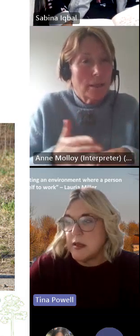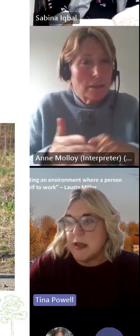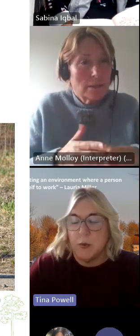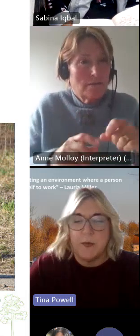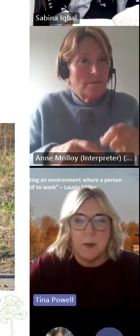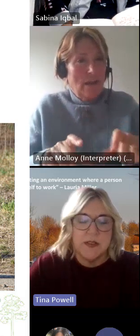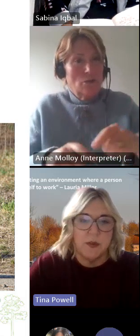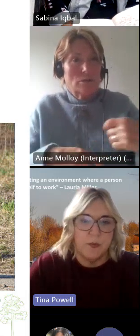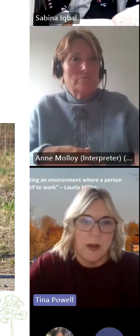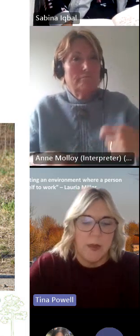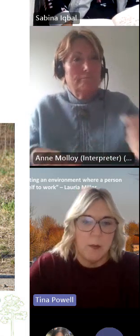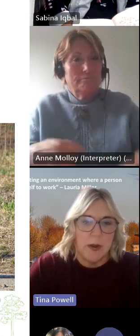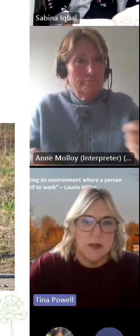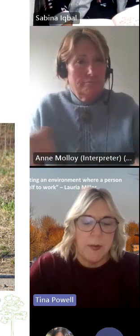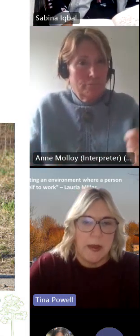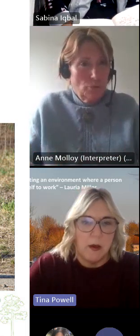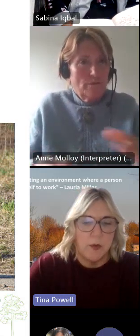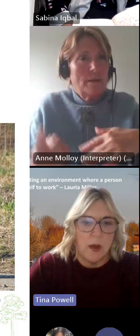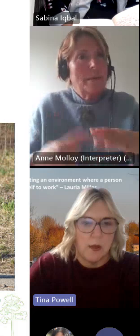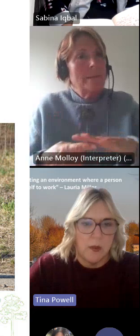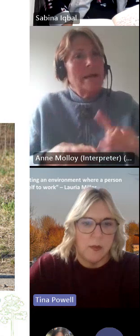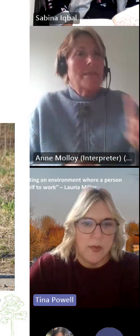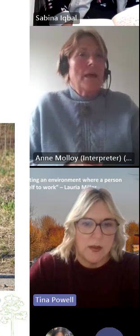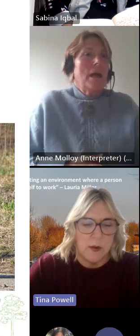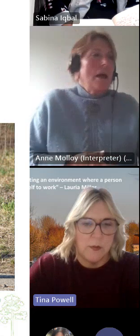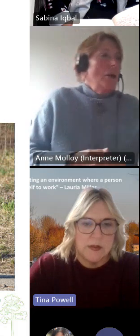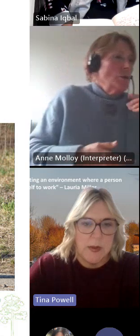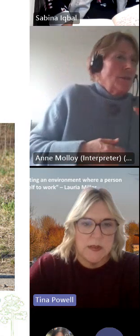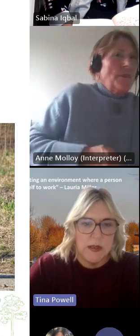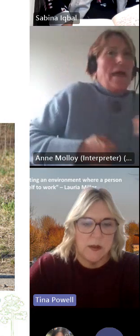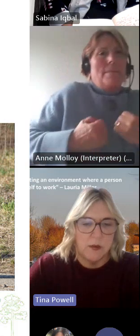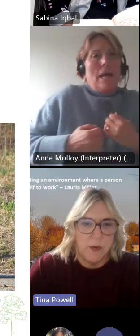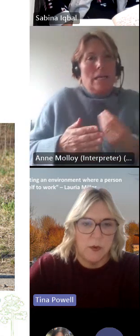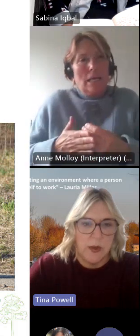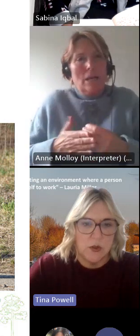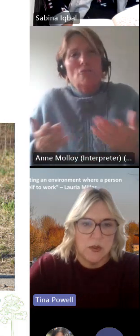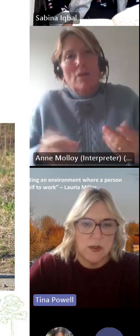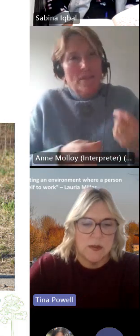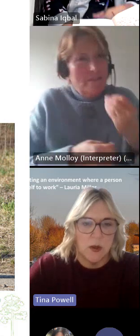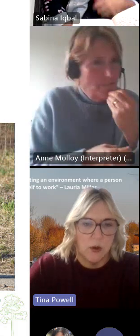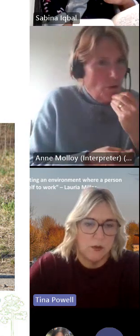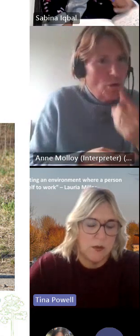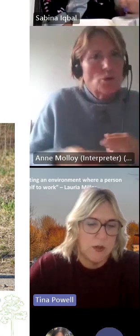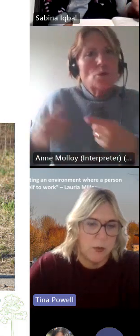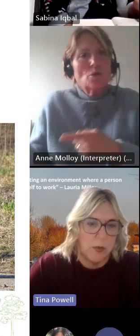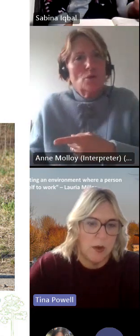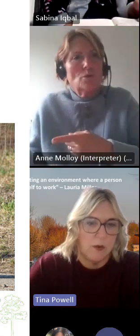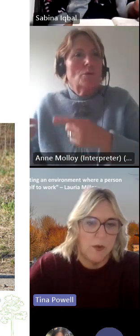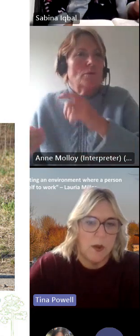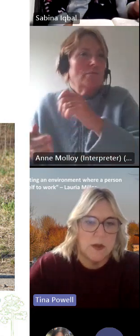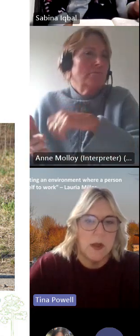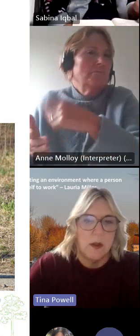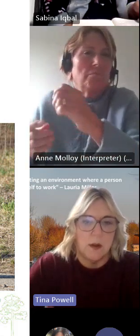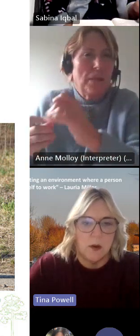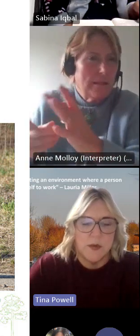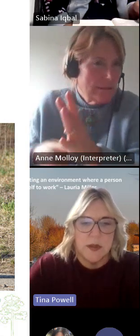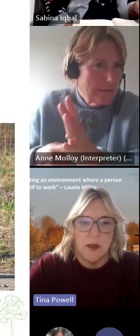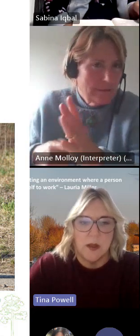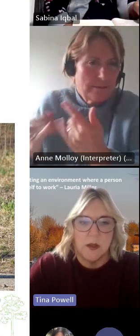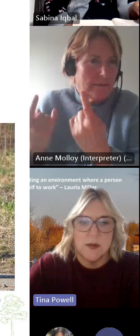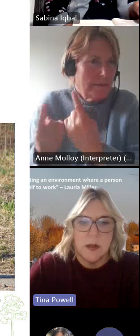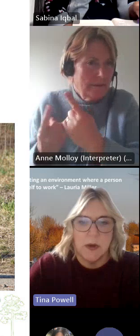That has enabled families to free up their money to pay off other things. So if they're spending the food vouchers on supermarket food,